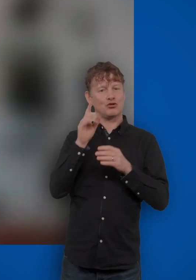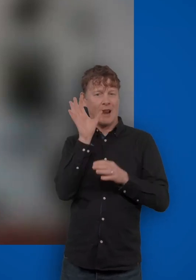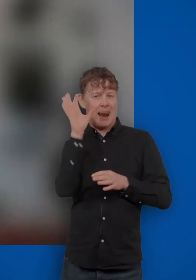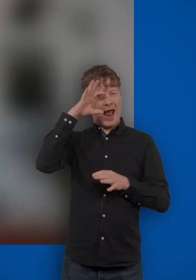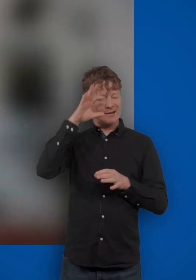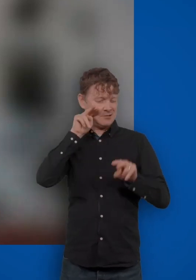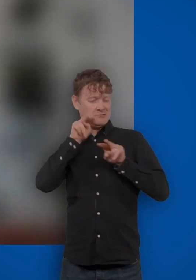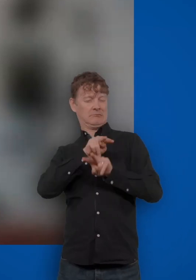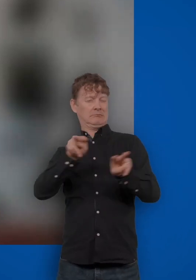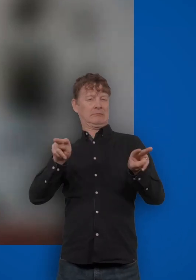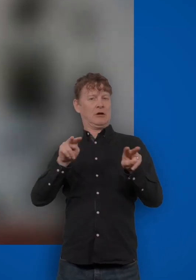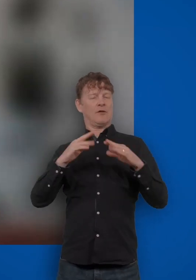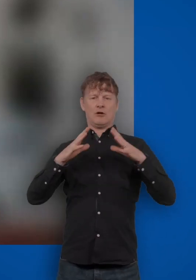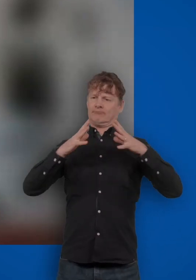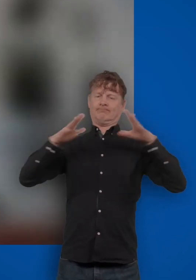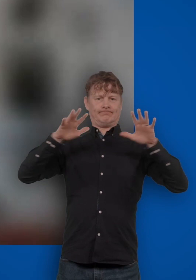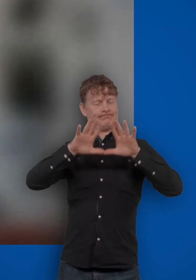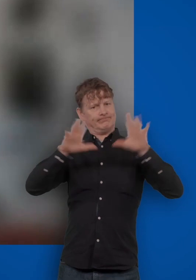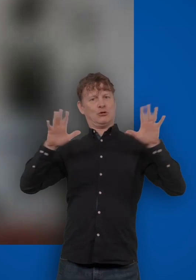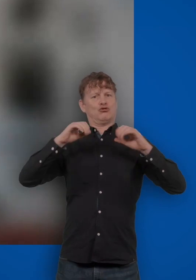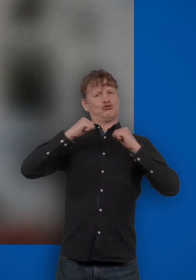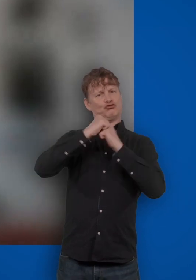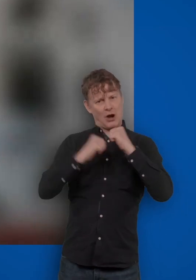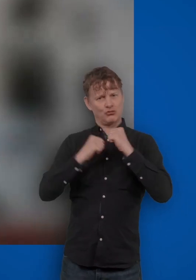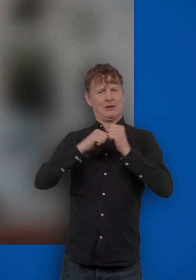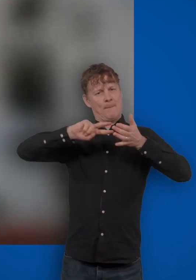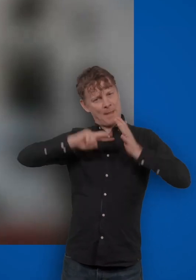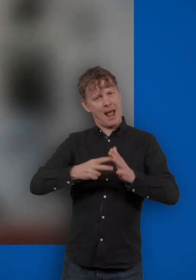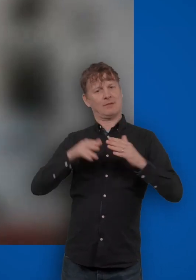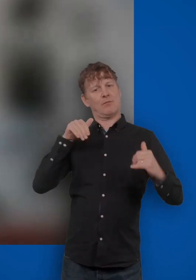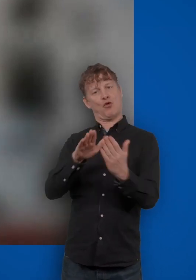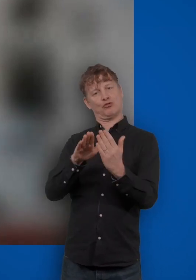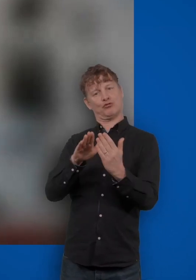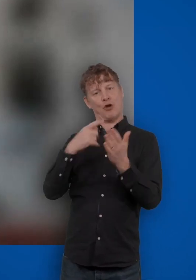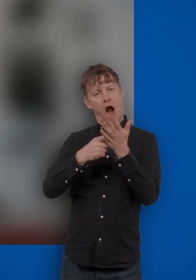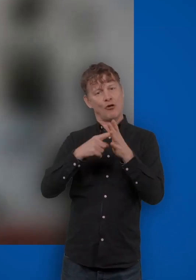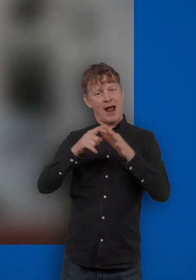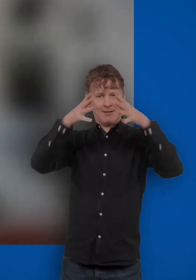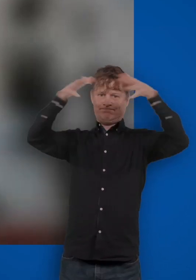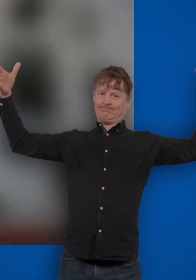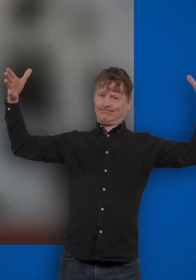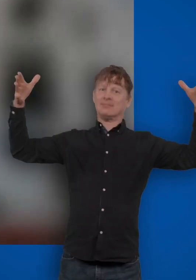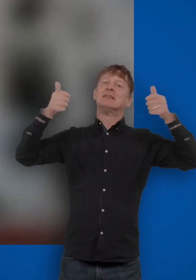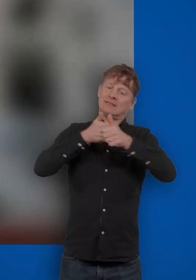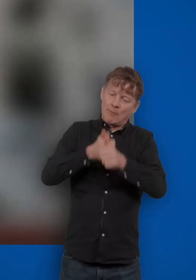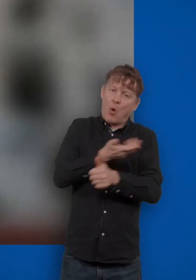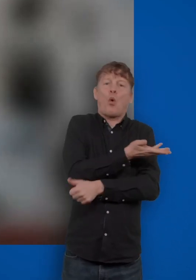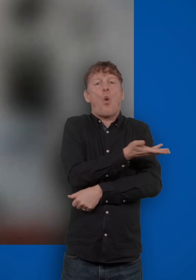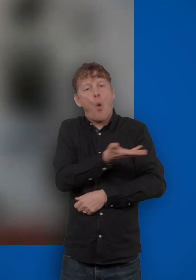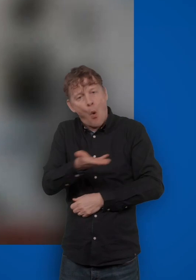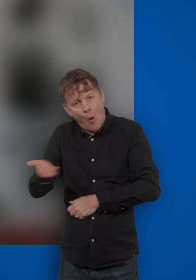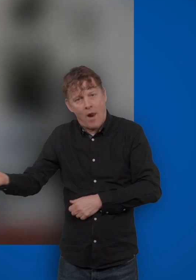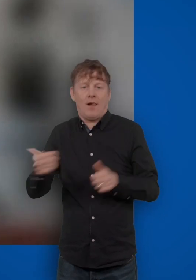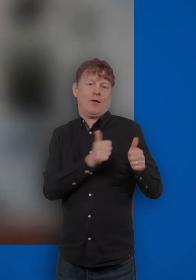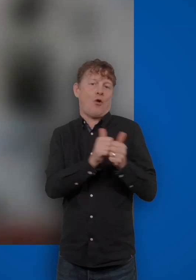an increasingly structured approach through an overarching plan for the Academy, we support all our colleagues as a team to ensure